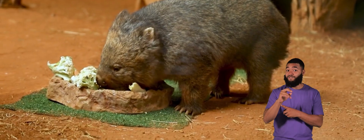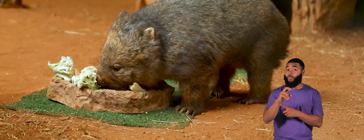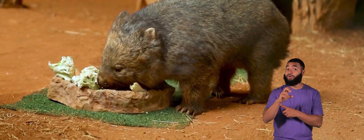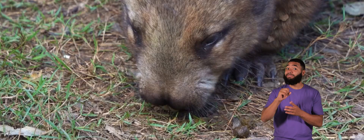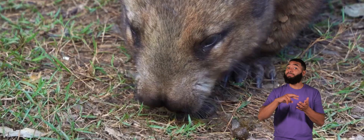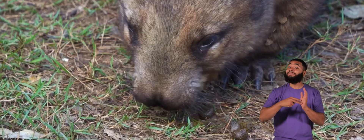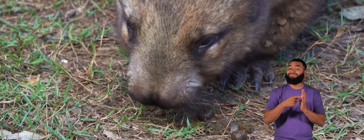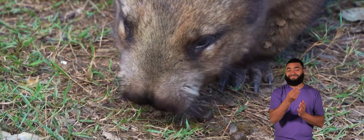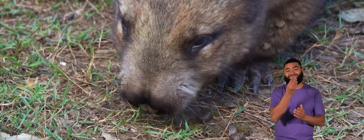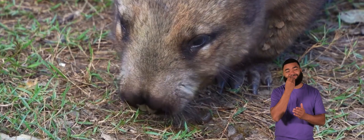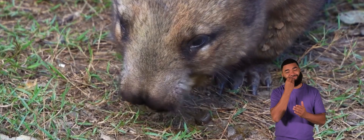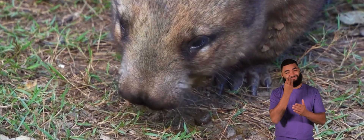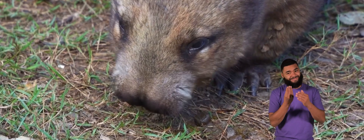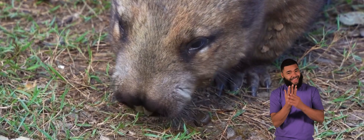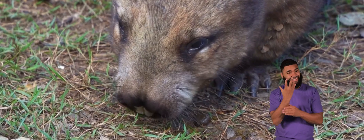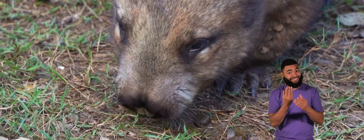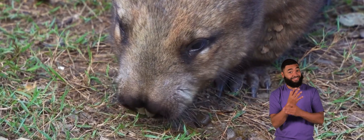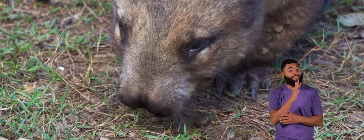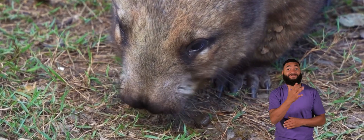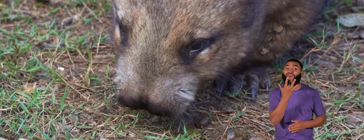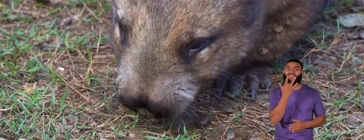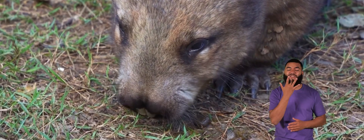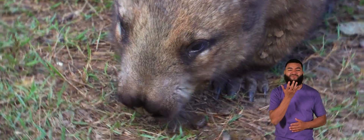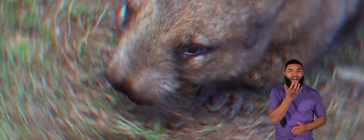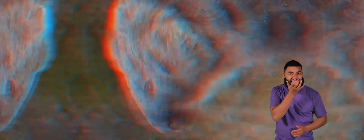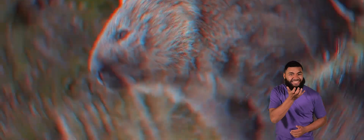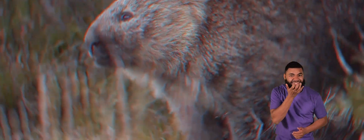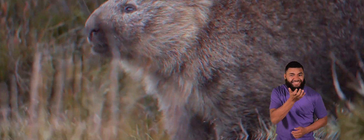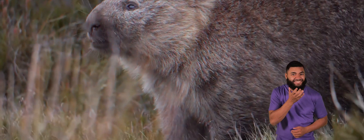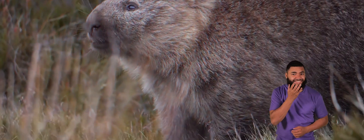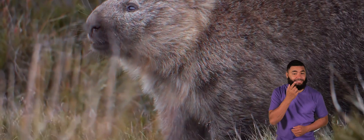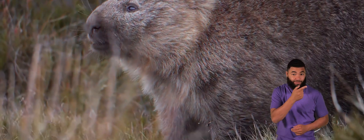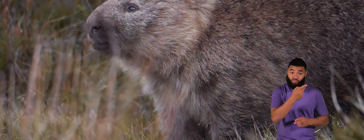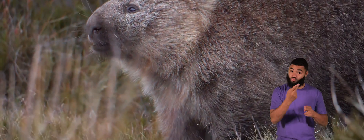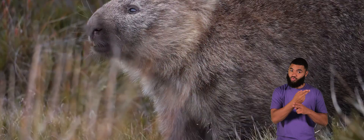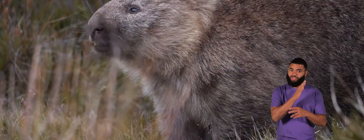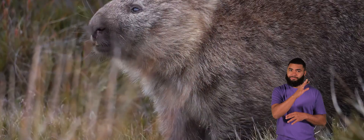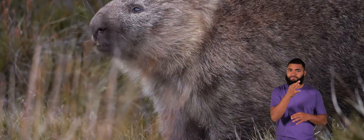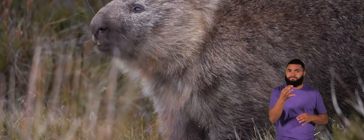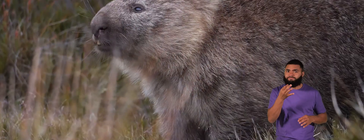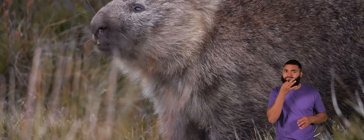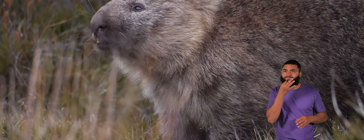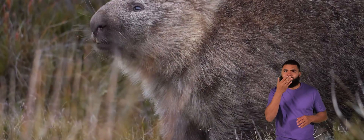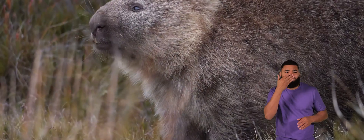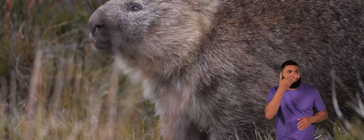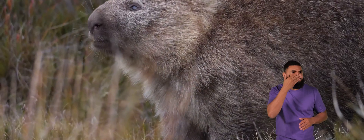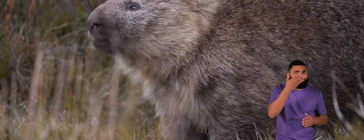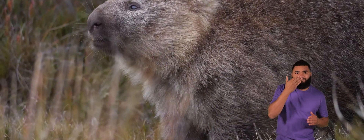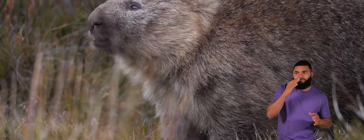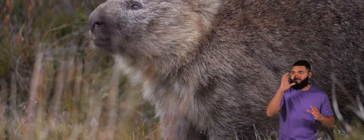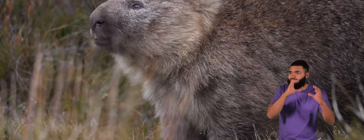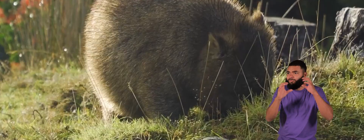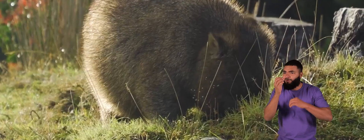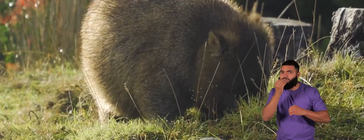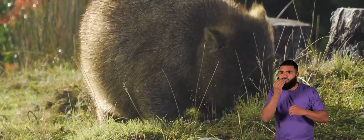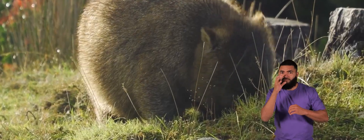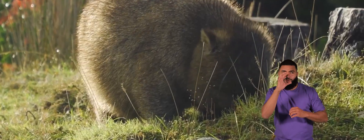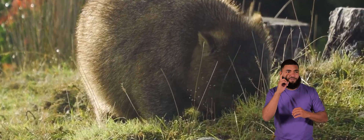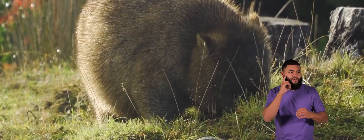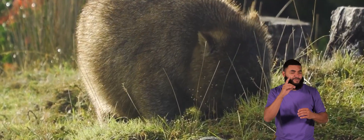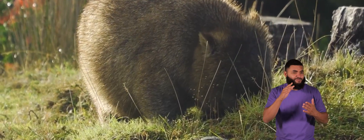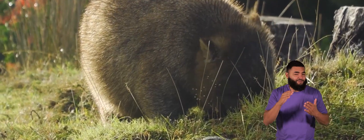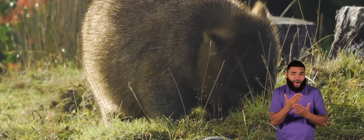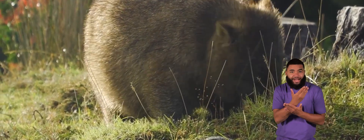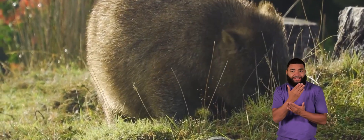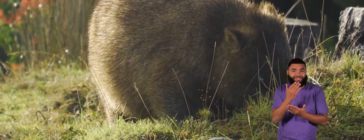eat plants, and their favorite food is grass. They use their excellent sense of smell to locate food, sniffing